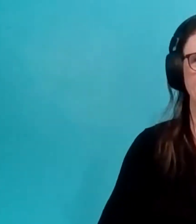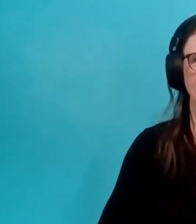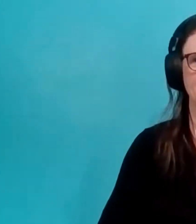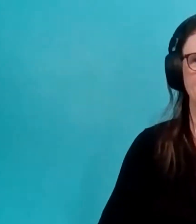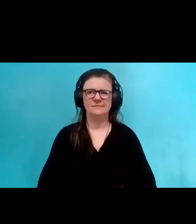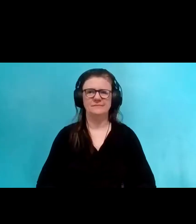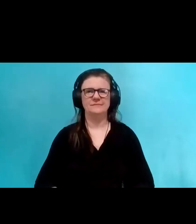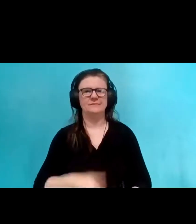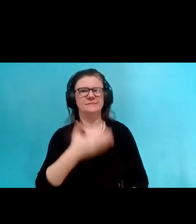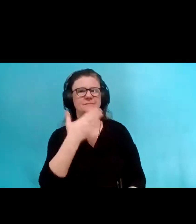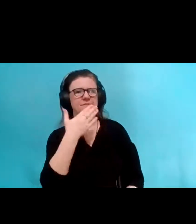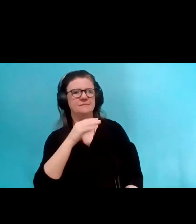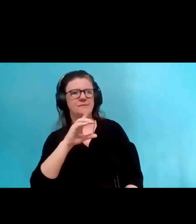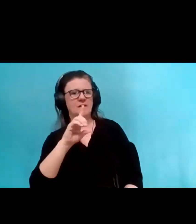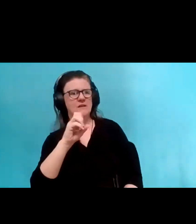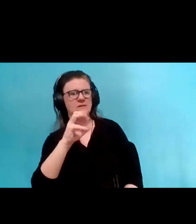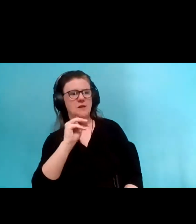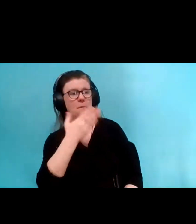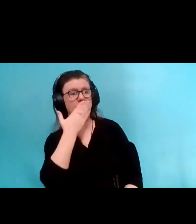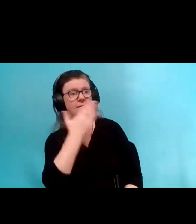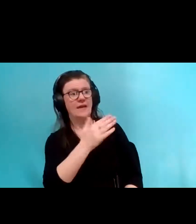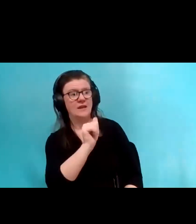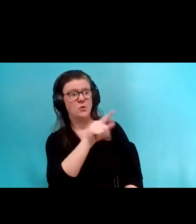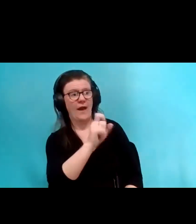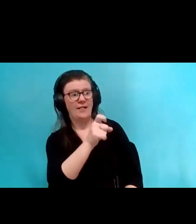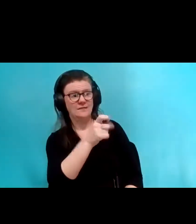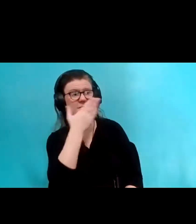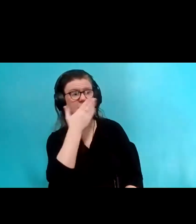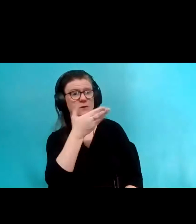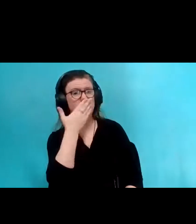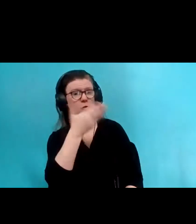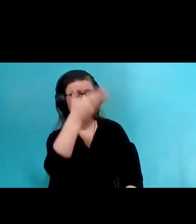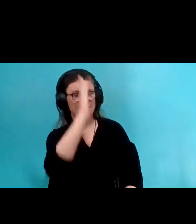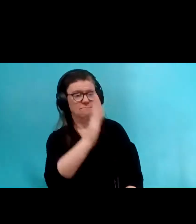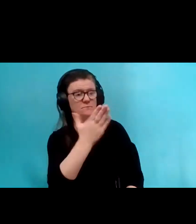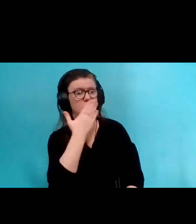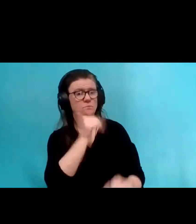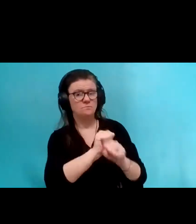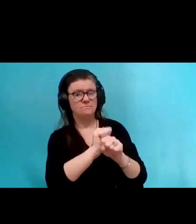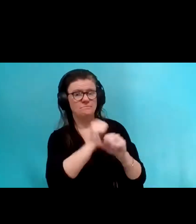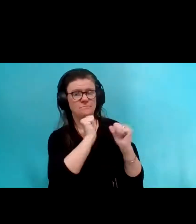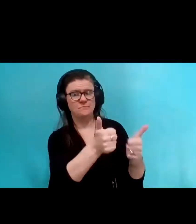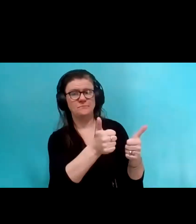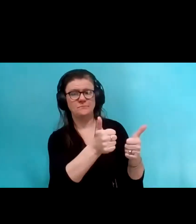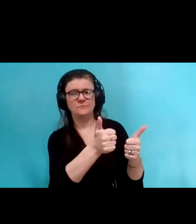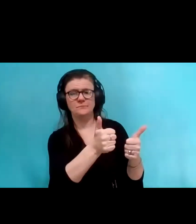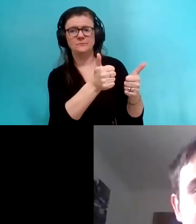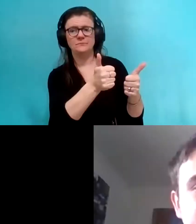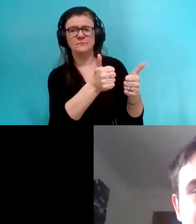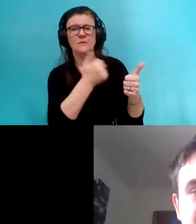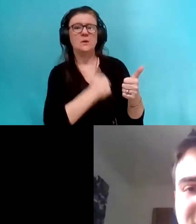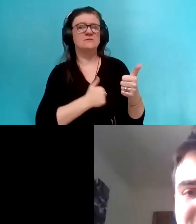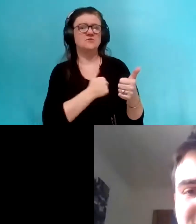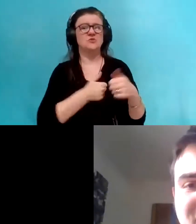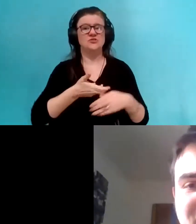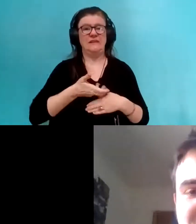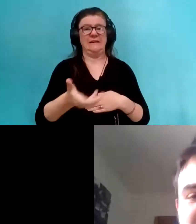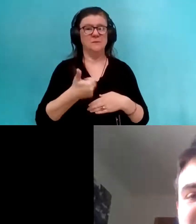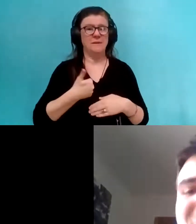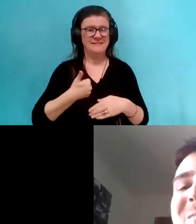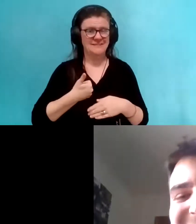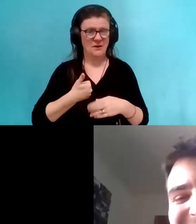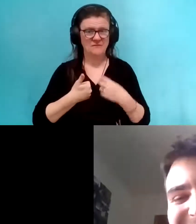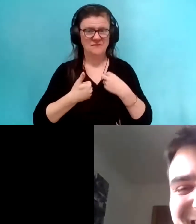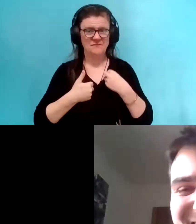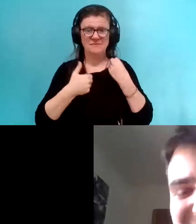Thanks very much, Alex. Really fascinating presentation and great work being done. I've realised I should probably have introduced myself at the beginning because not